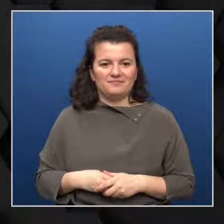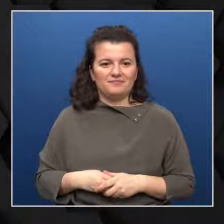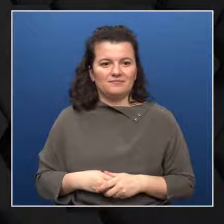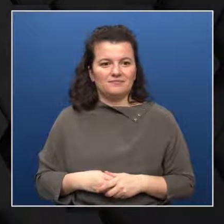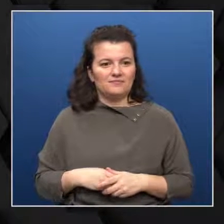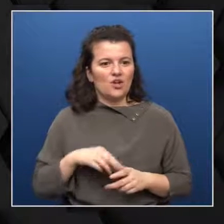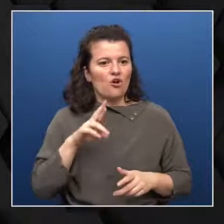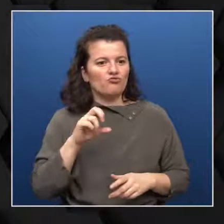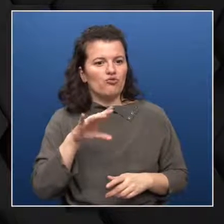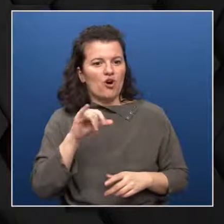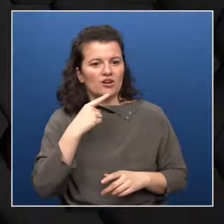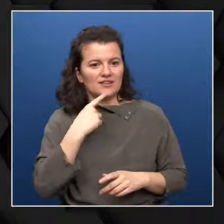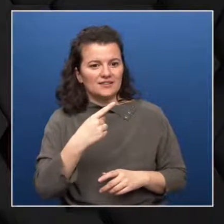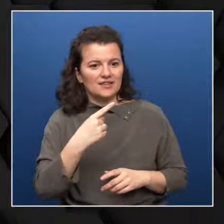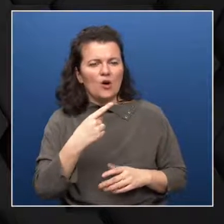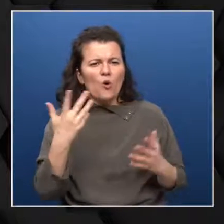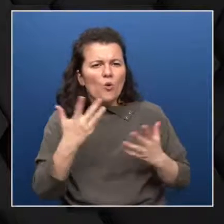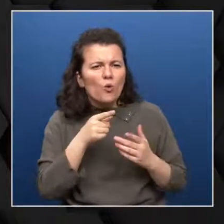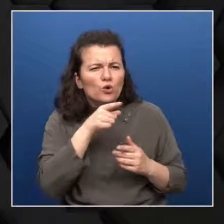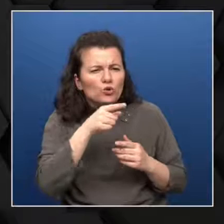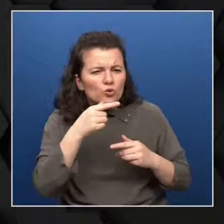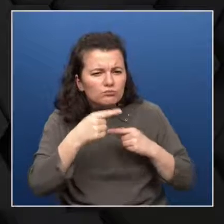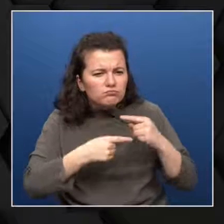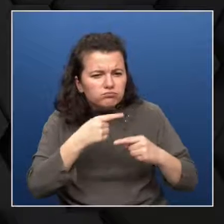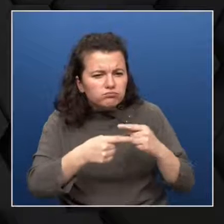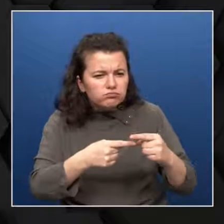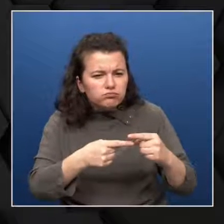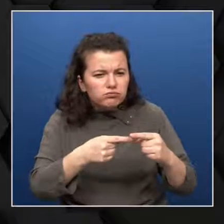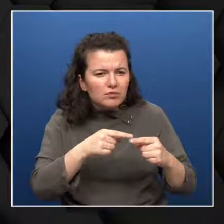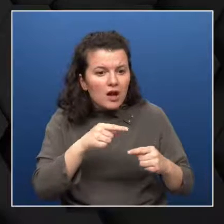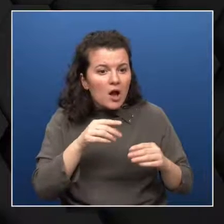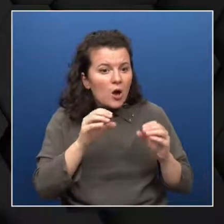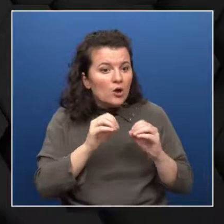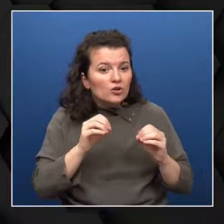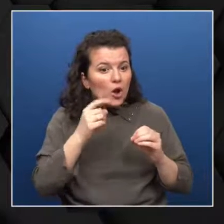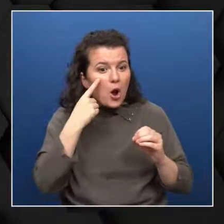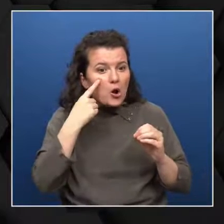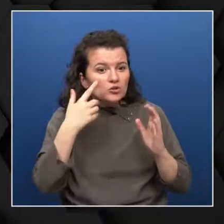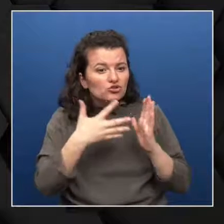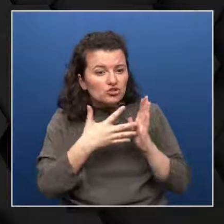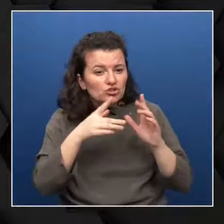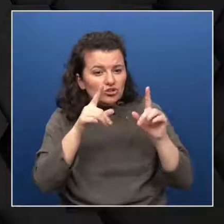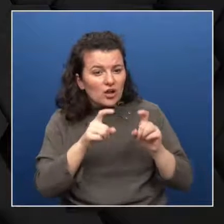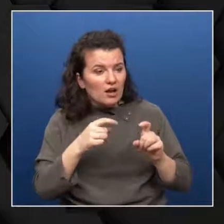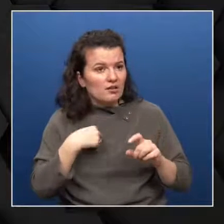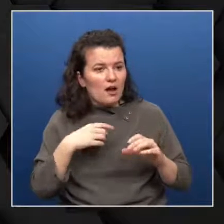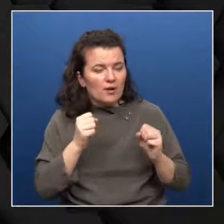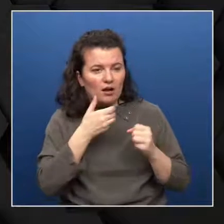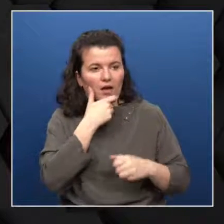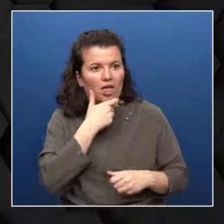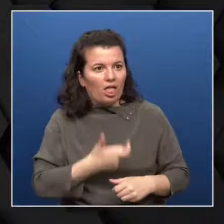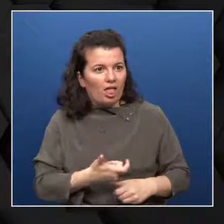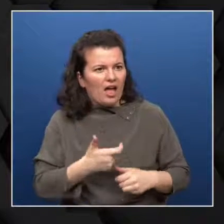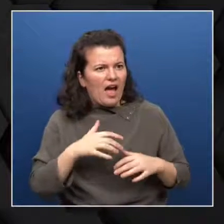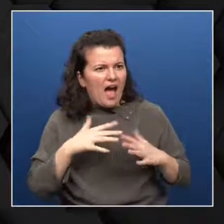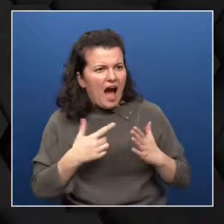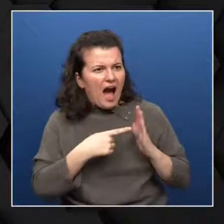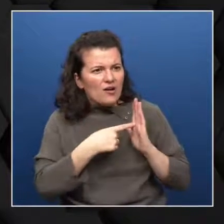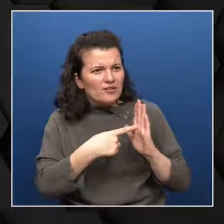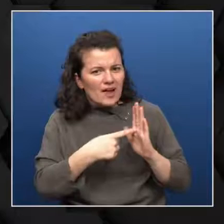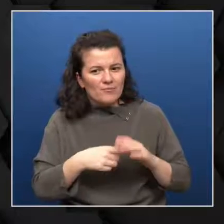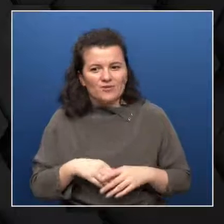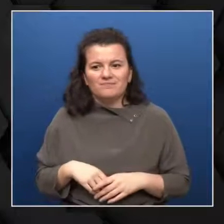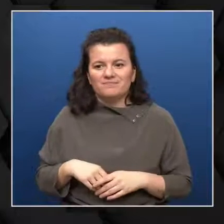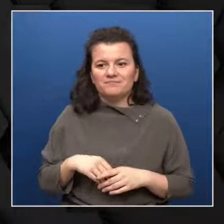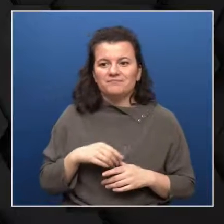whatever beta blocker you just took to be able to do that without shaking? Or that was one of the most impressive demos I've ever seen. Mm-hmm. That was a very